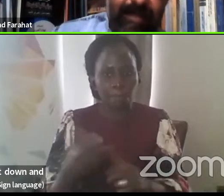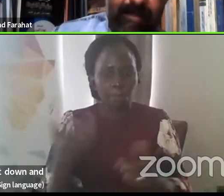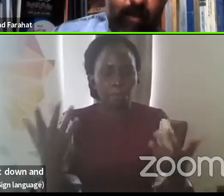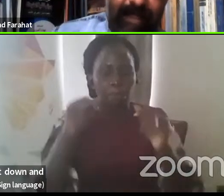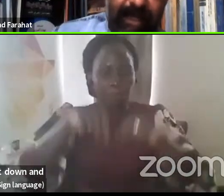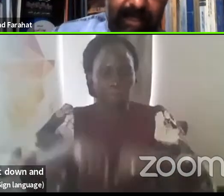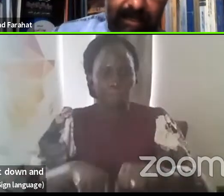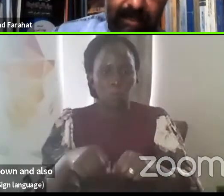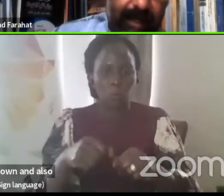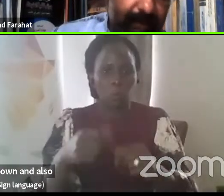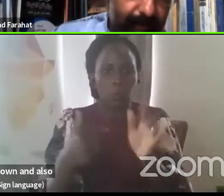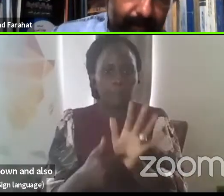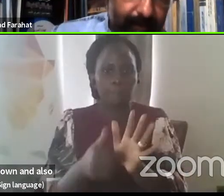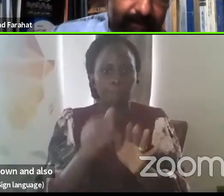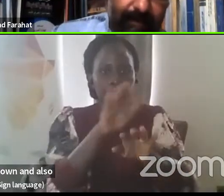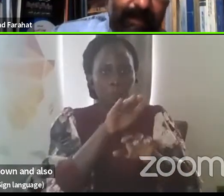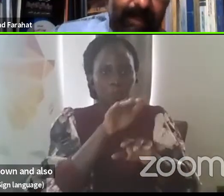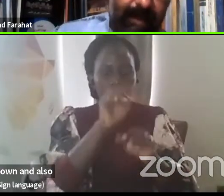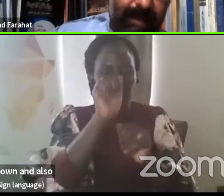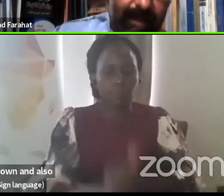Sudan, which one case